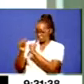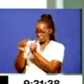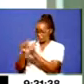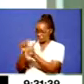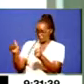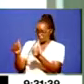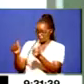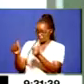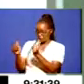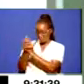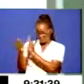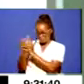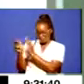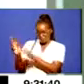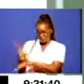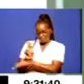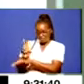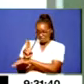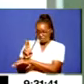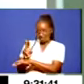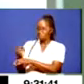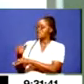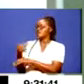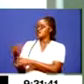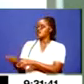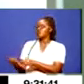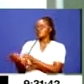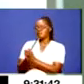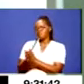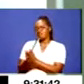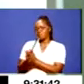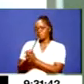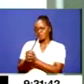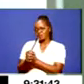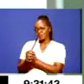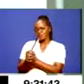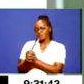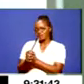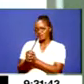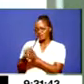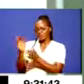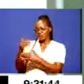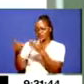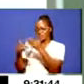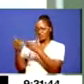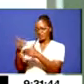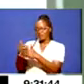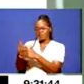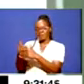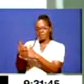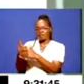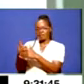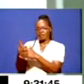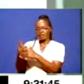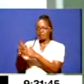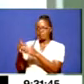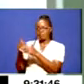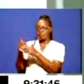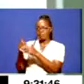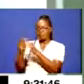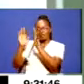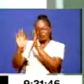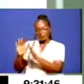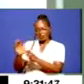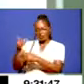thing. And also, the other thing is infrastructure. Mm-hmm. Do we have the necessary infrastructure